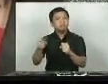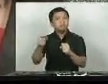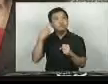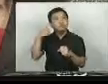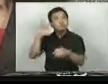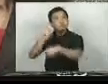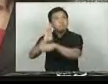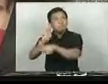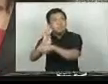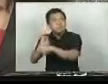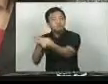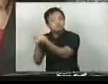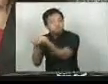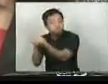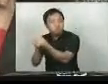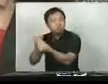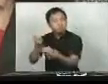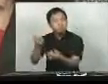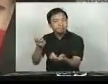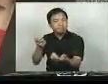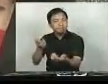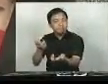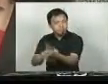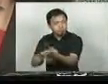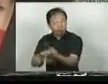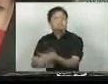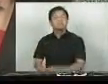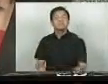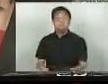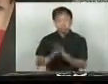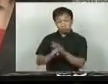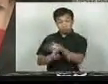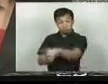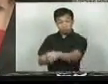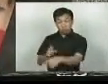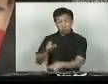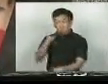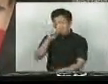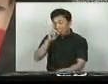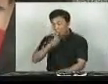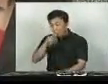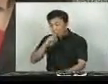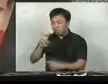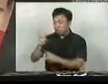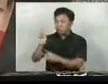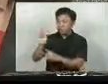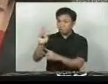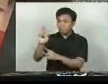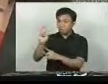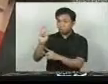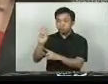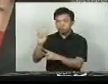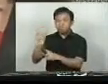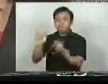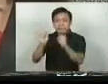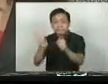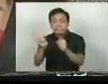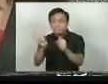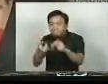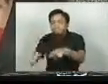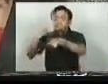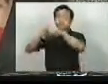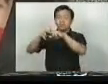support. And if they are, since they are using an older version, they can have their version upgraded for